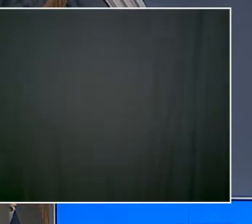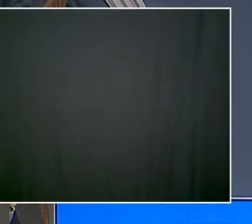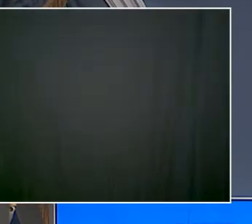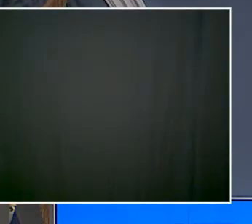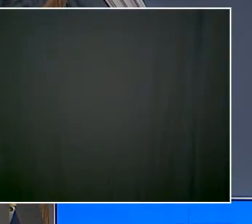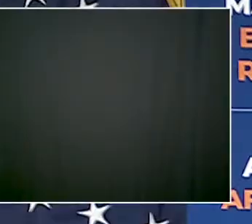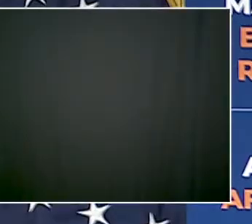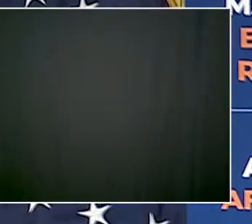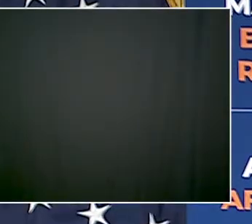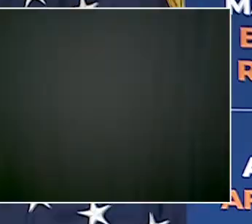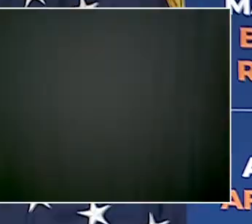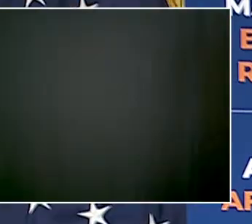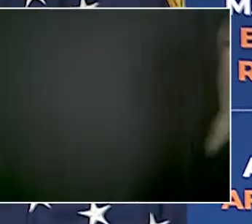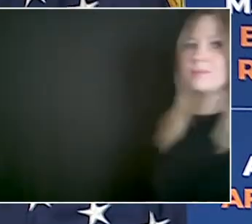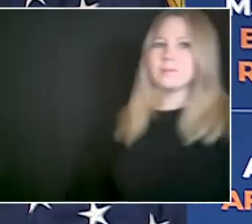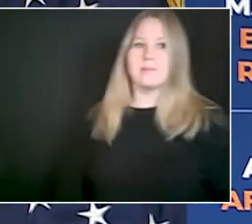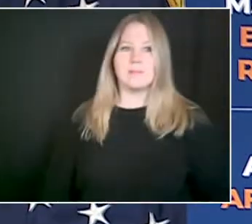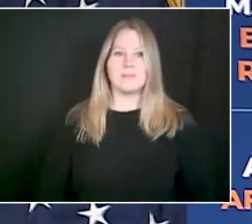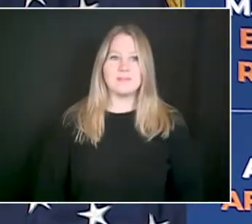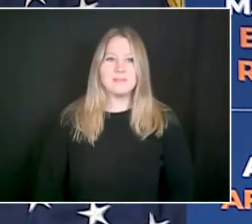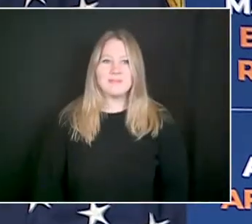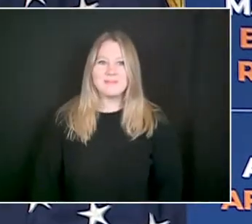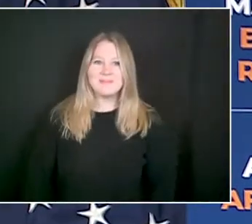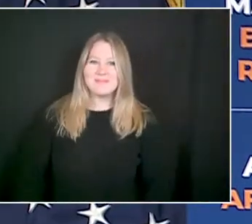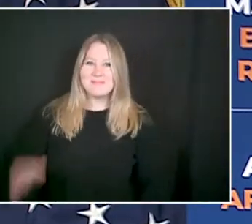wish they... How are you?